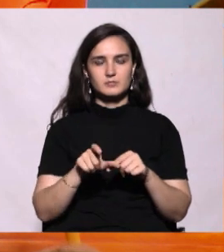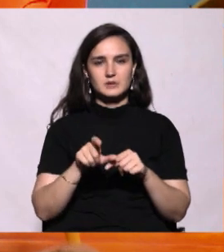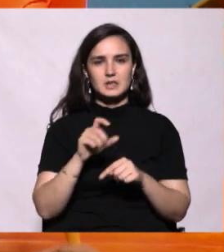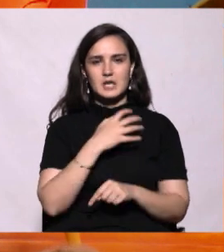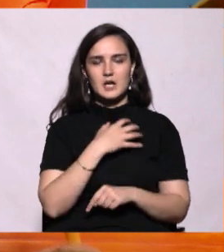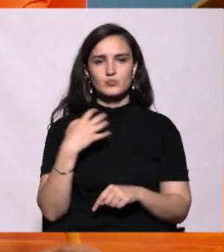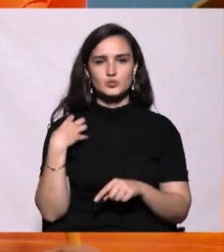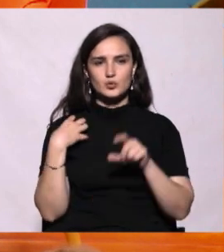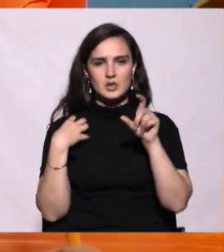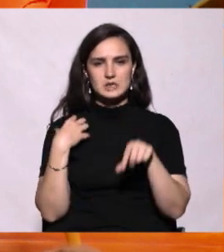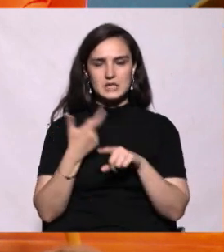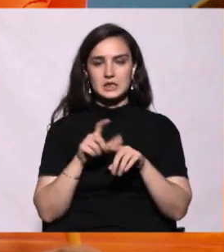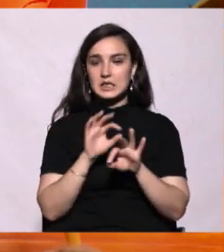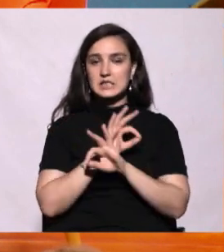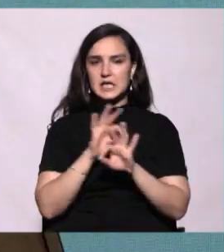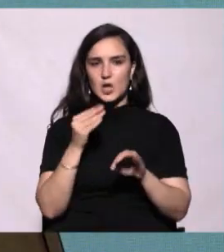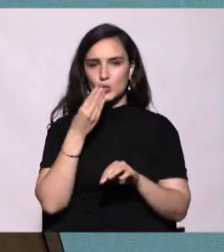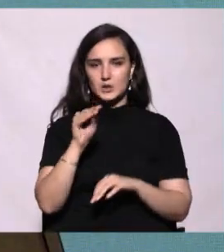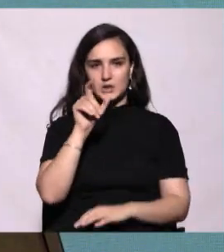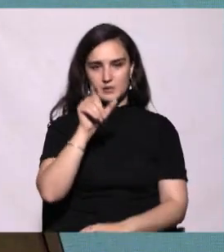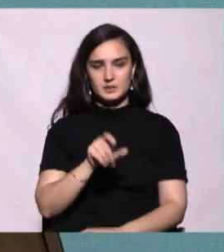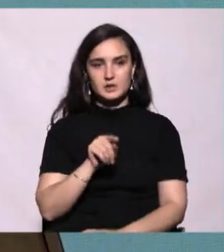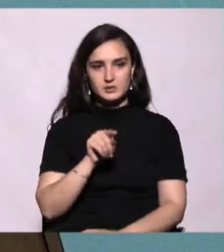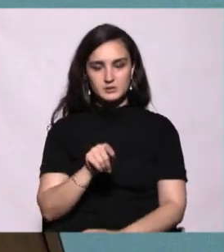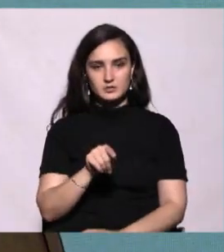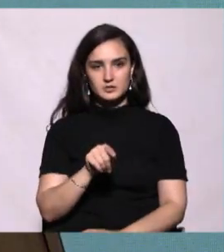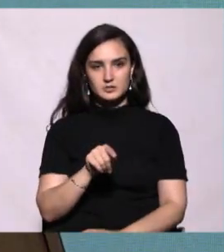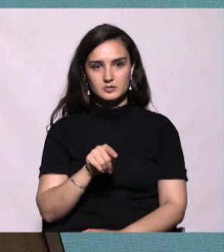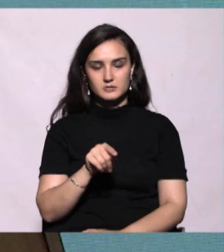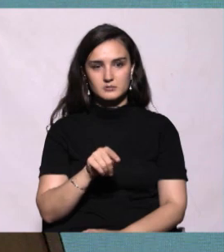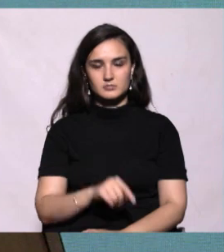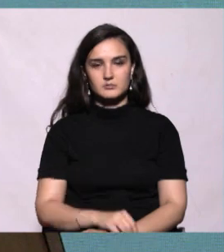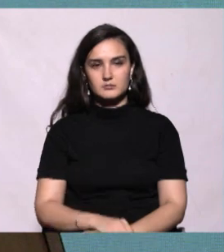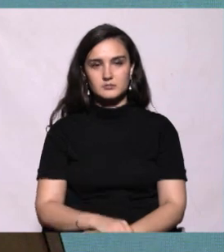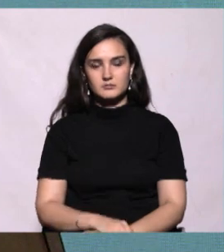of ideal manhood in these tales, though he ultimately failed